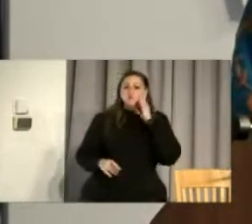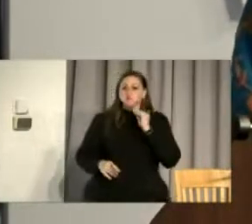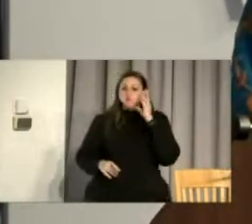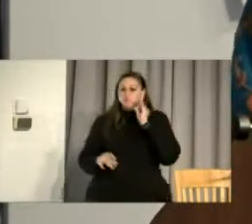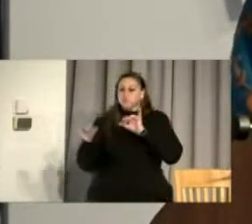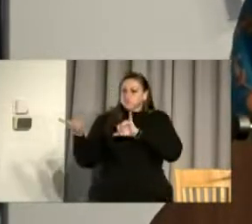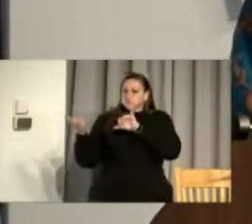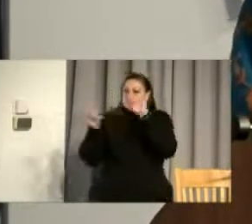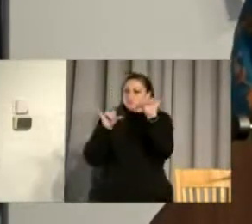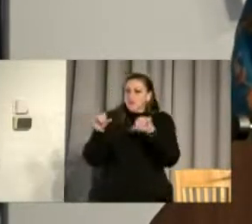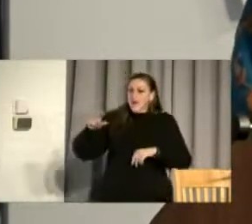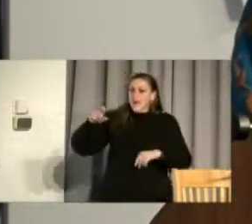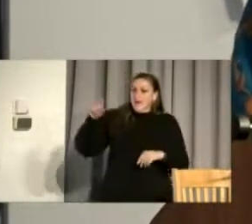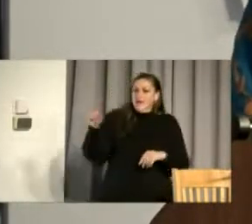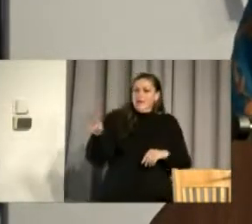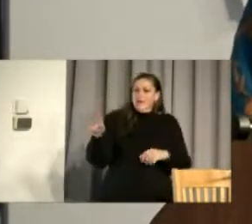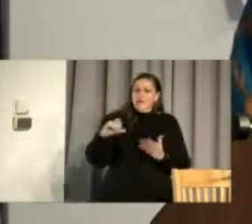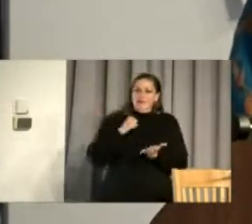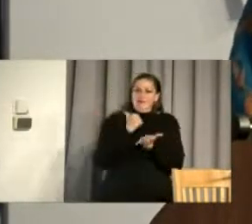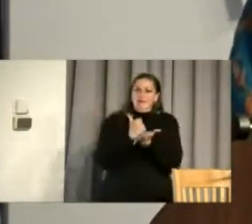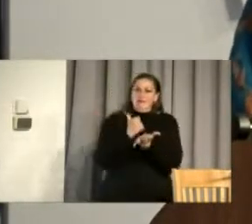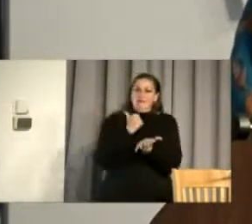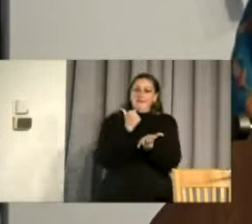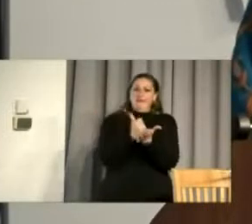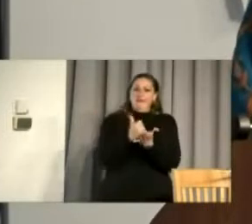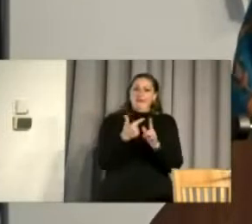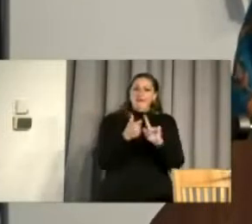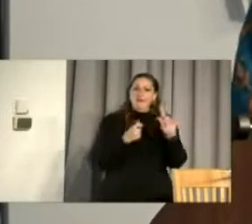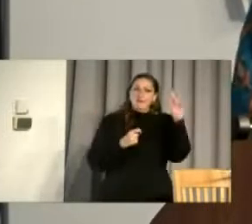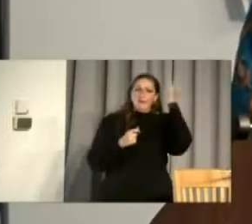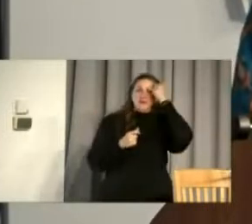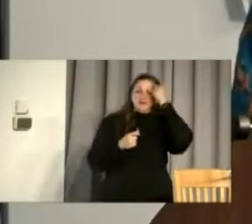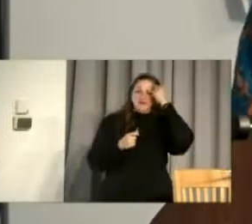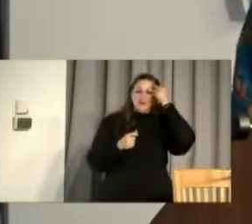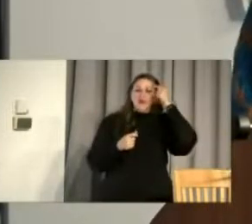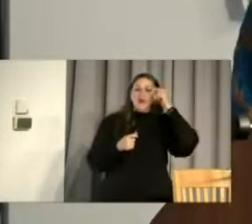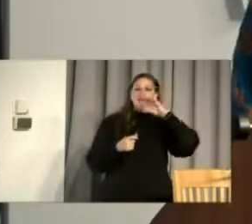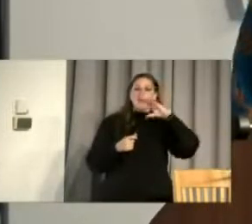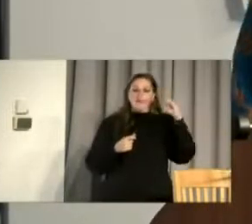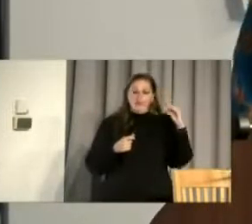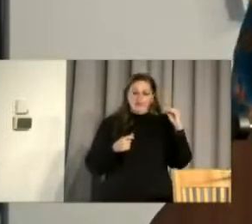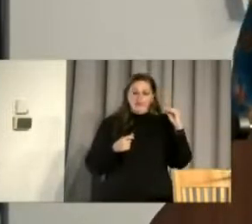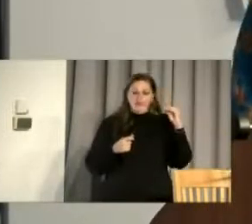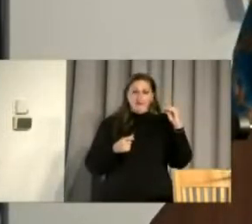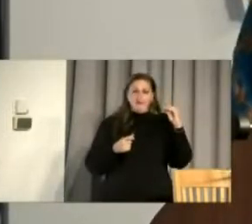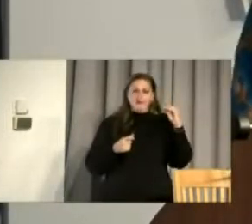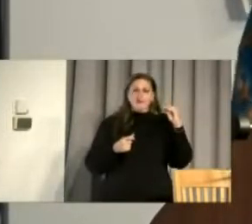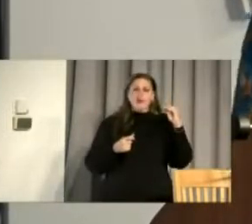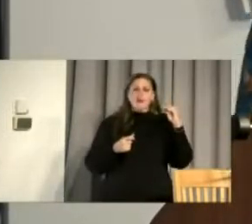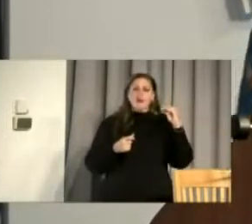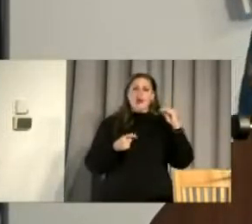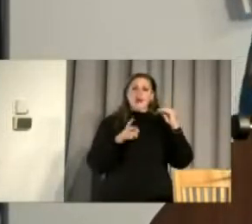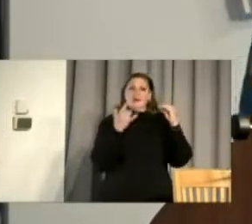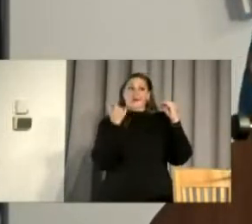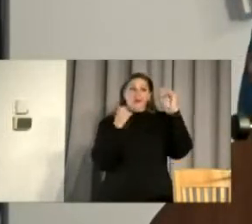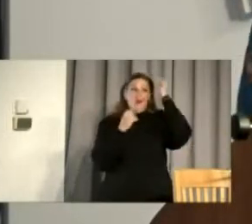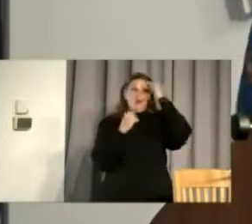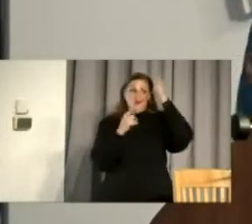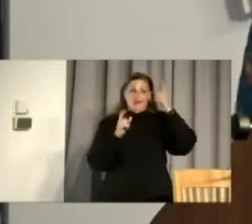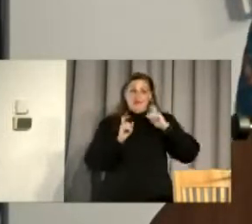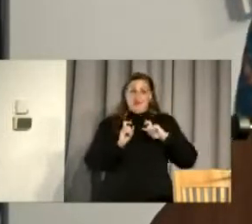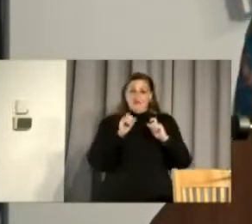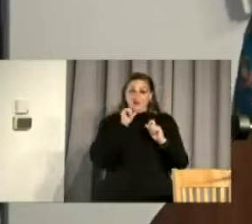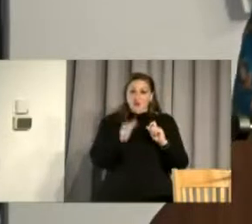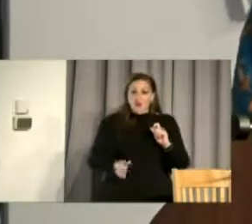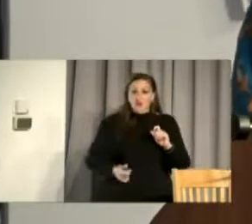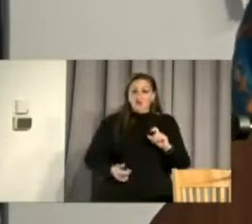the necessity of aid from the government institutions and usually the lack of it. I just